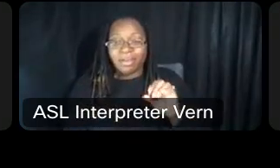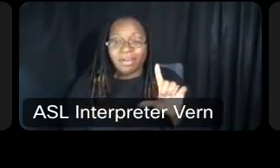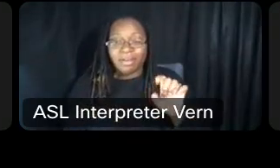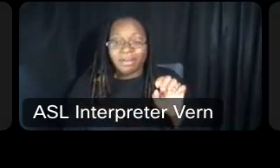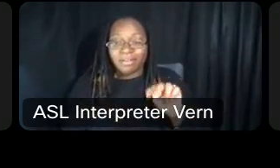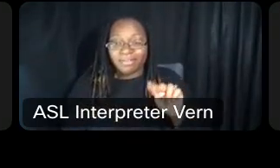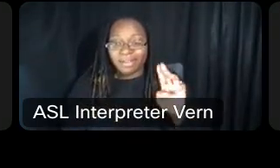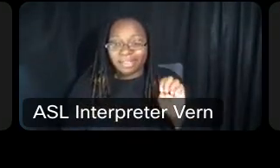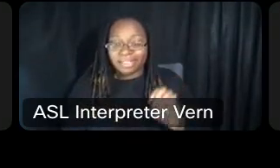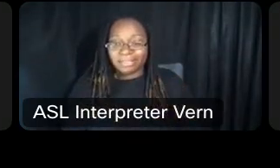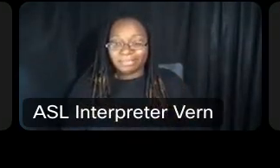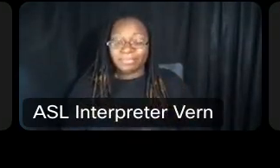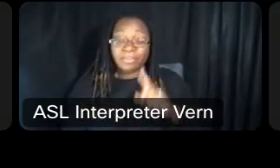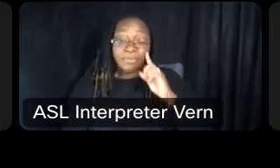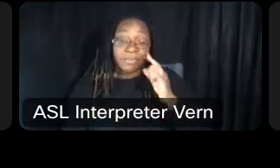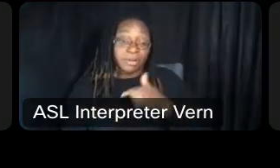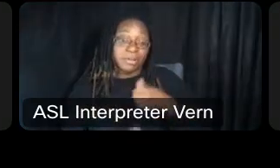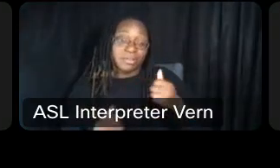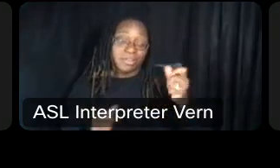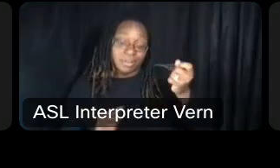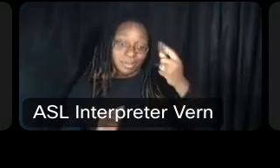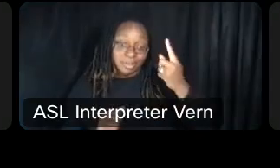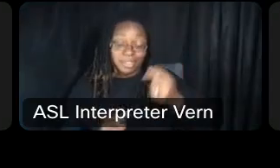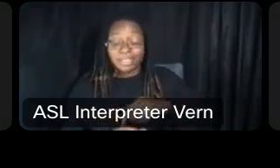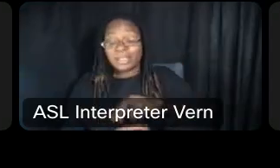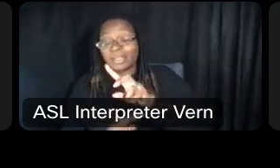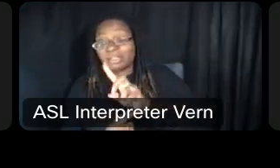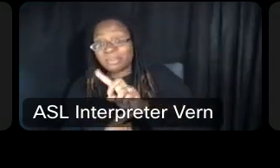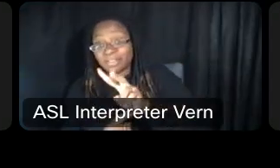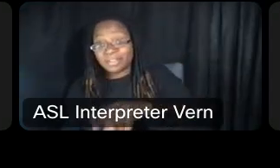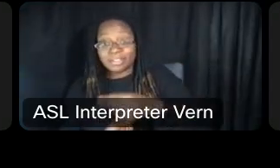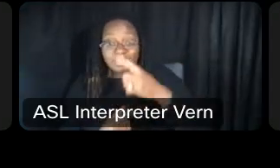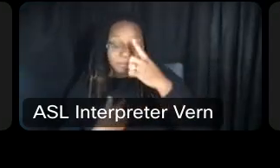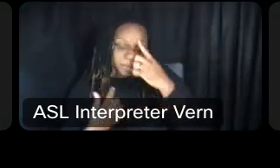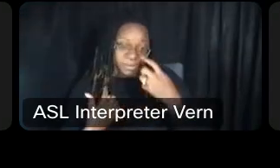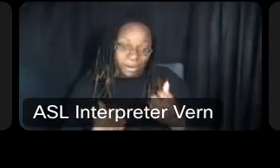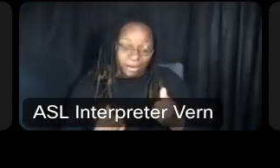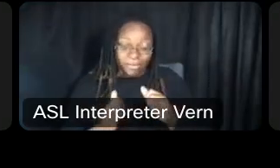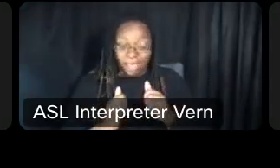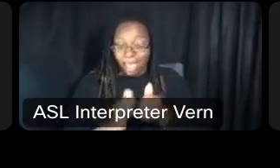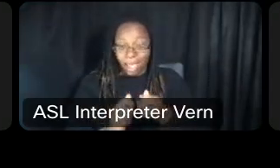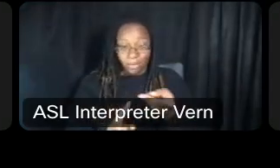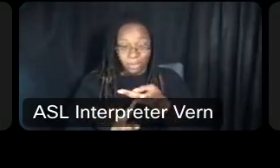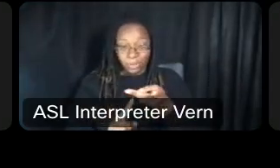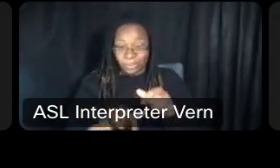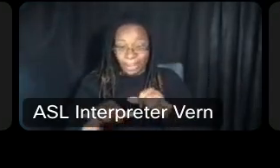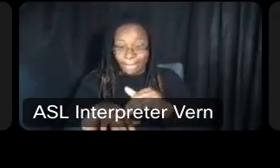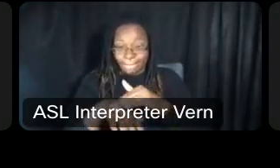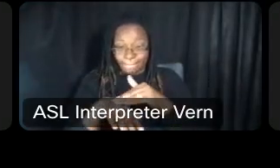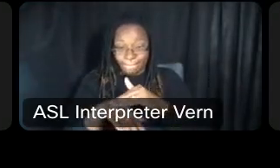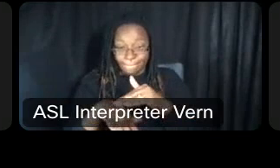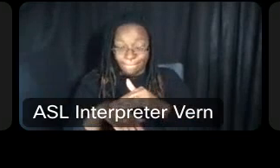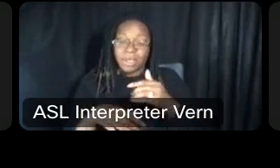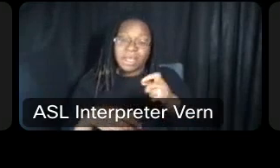understand the relationship between domestic violence and mental health, we need to start understanding the mental